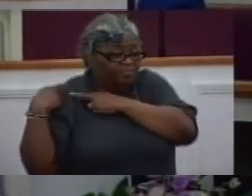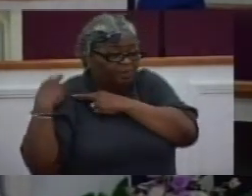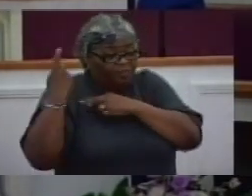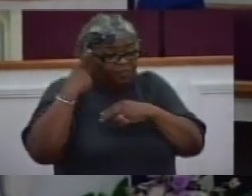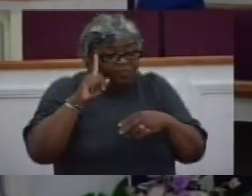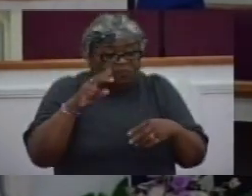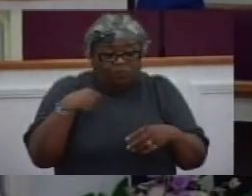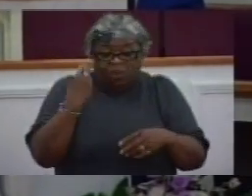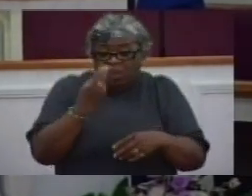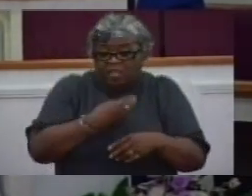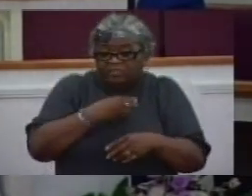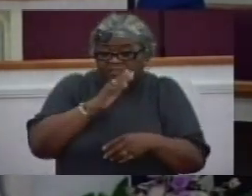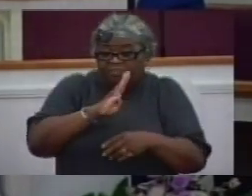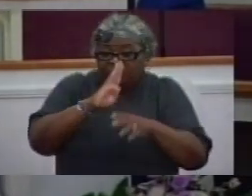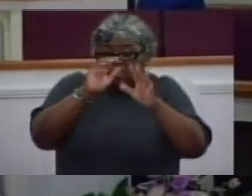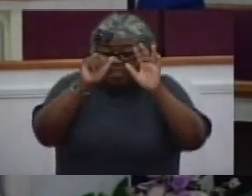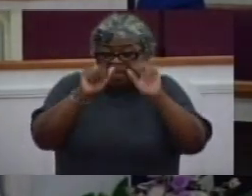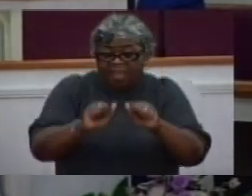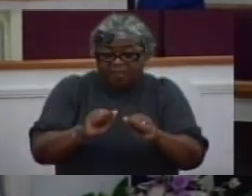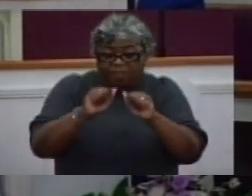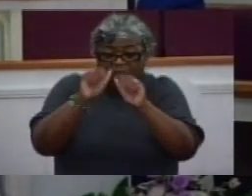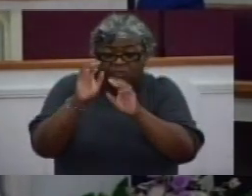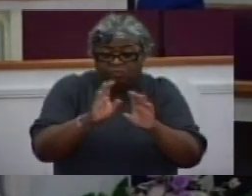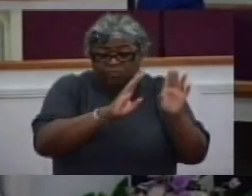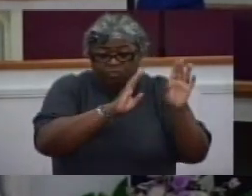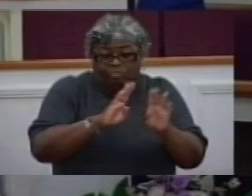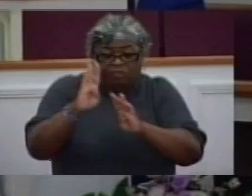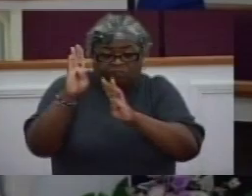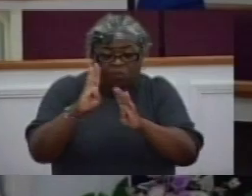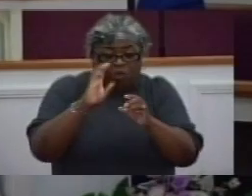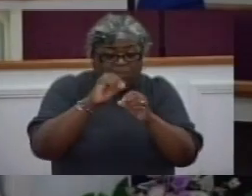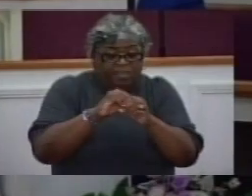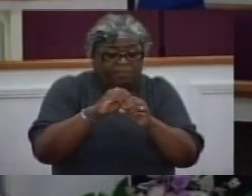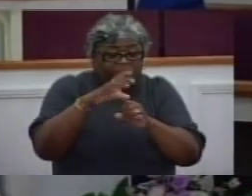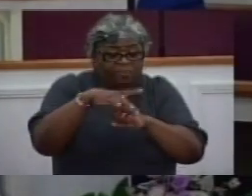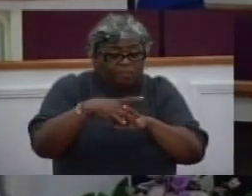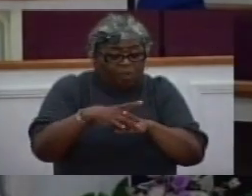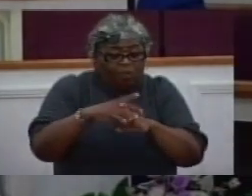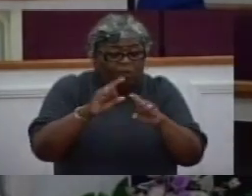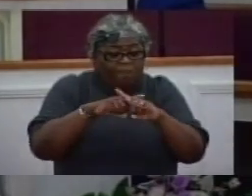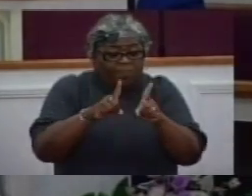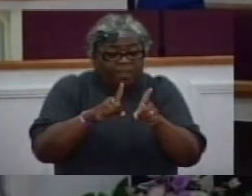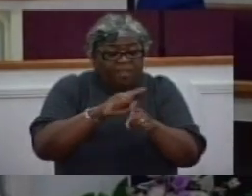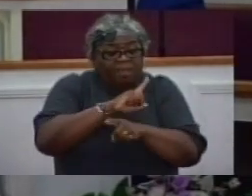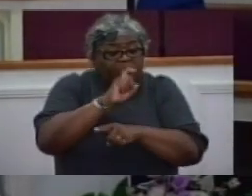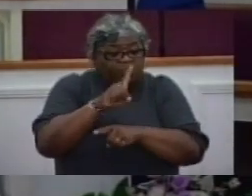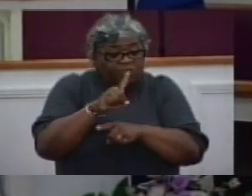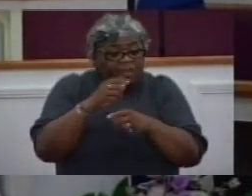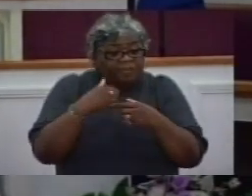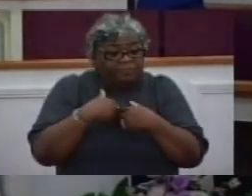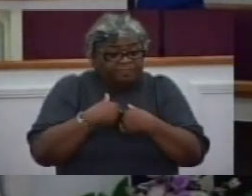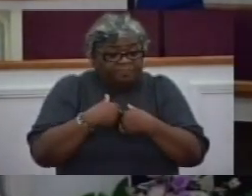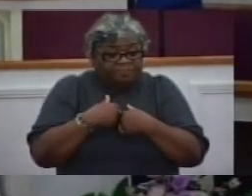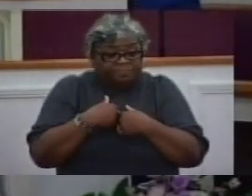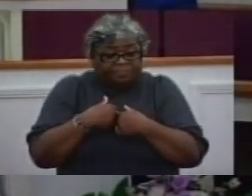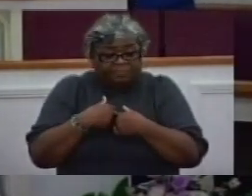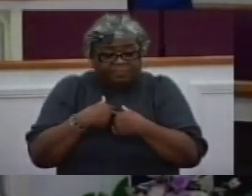for us to be able to perform in the earth. But however, do I have a church in